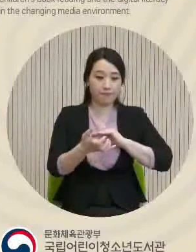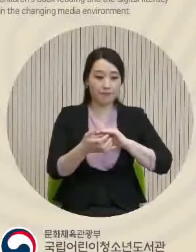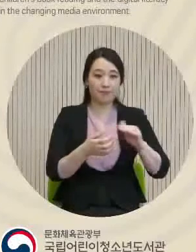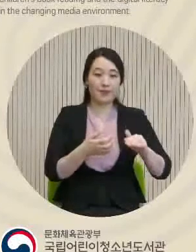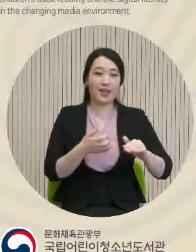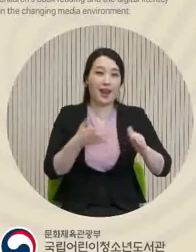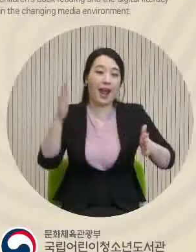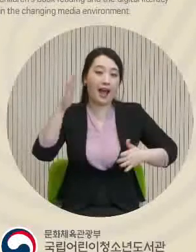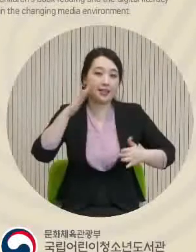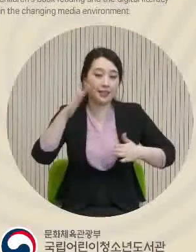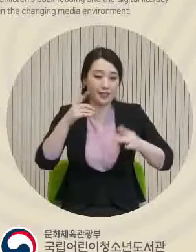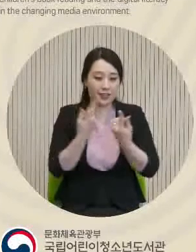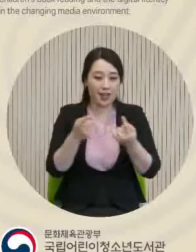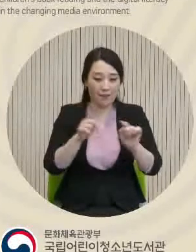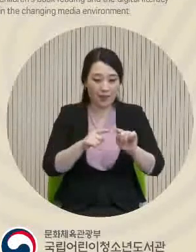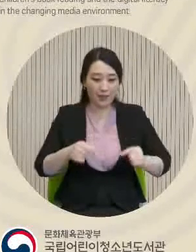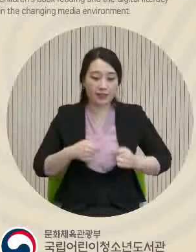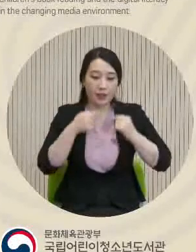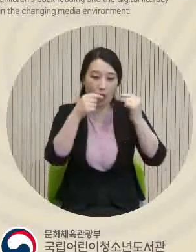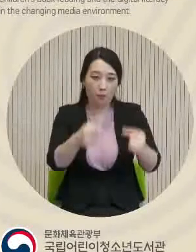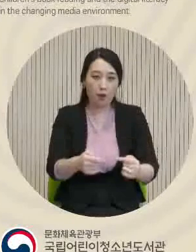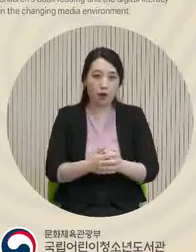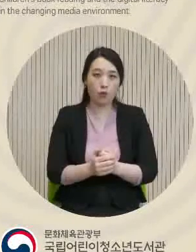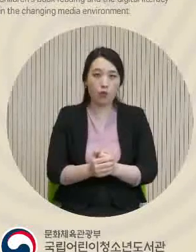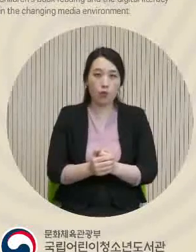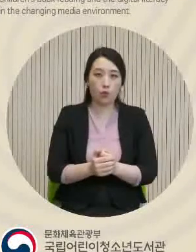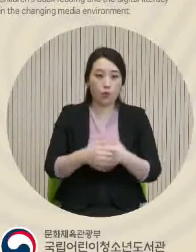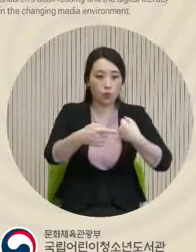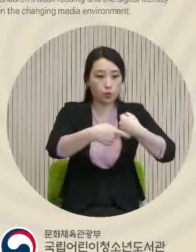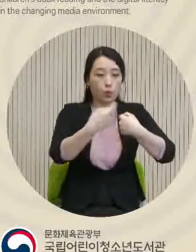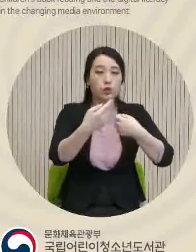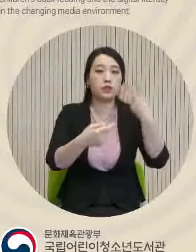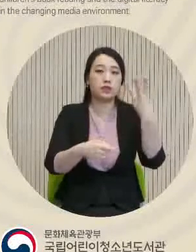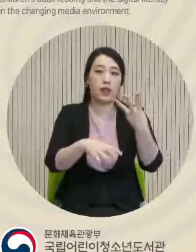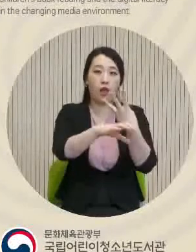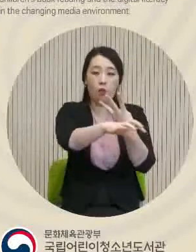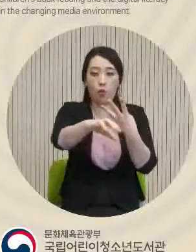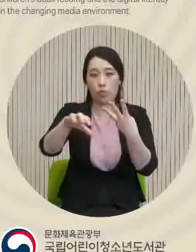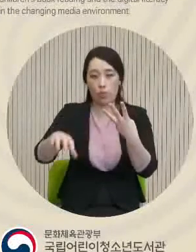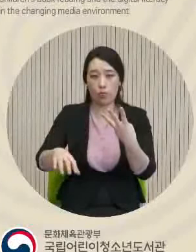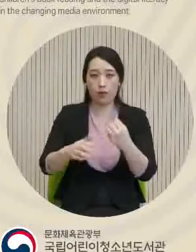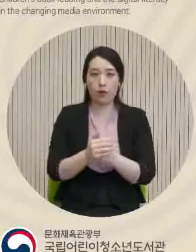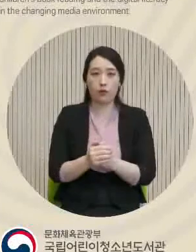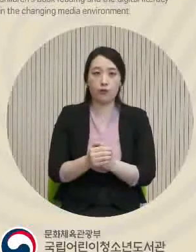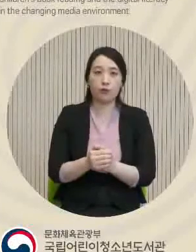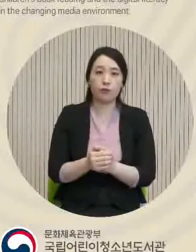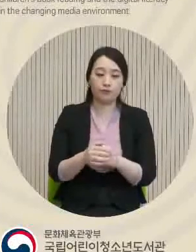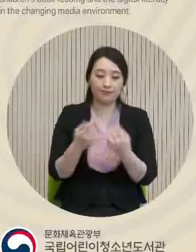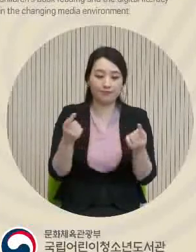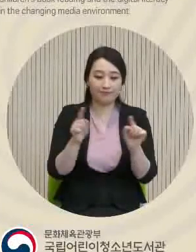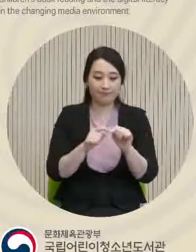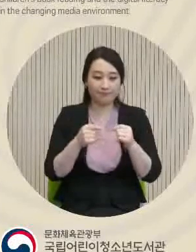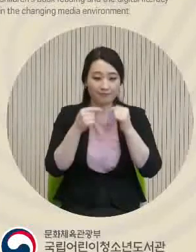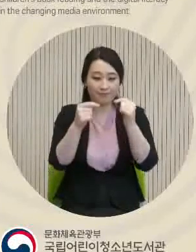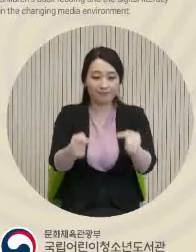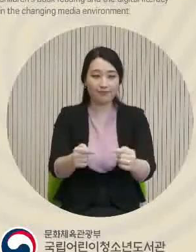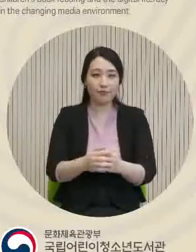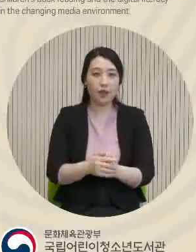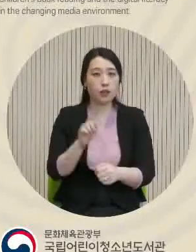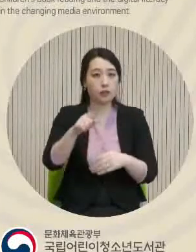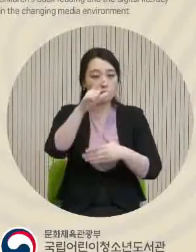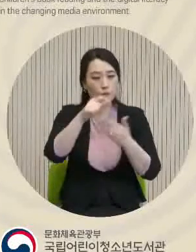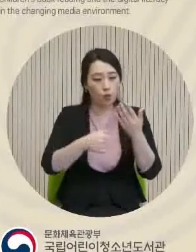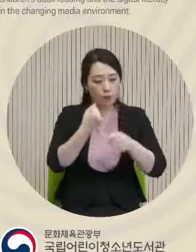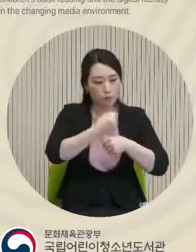and the undergrad students, and also elementary school students, and the special classes participated